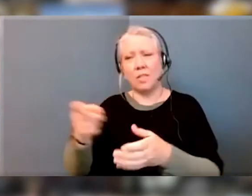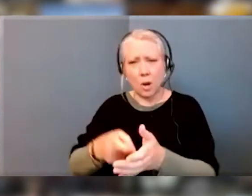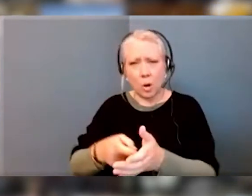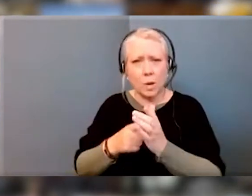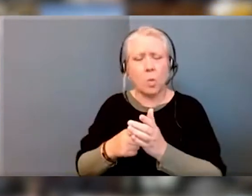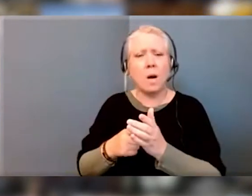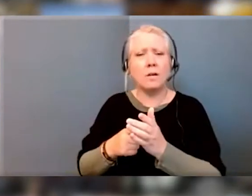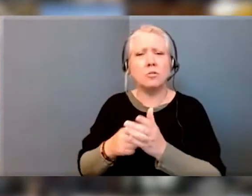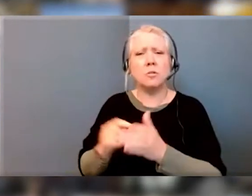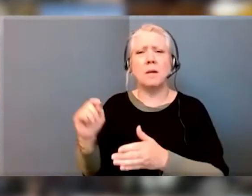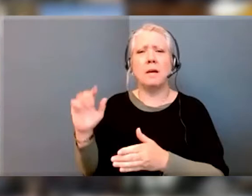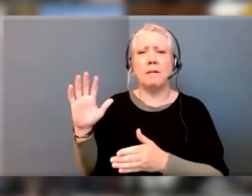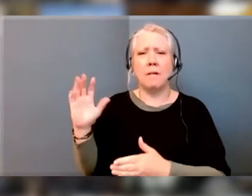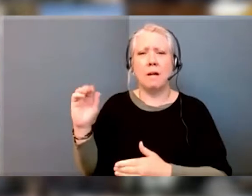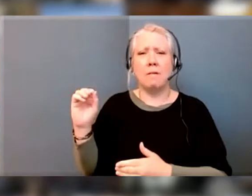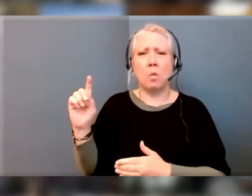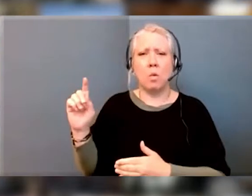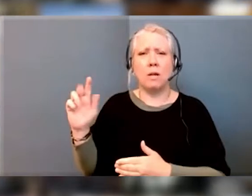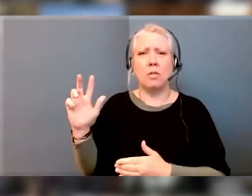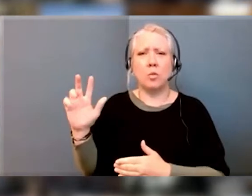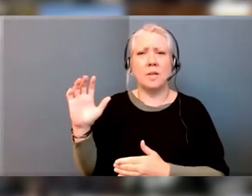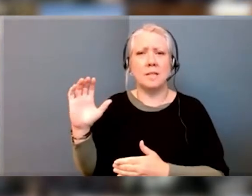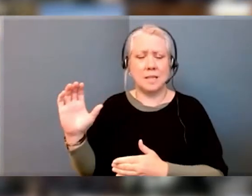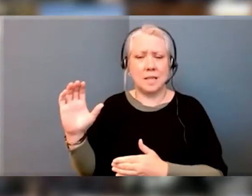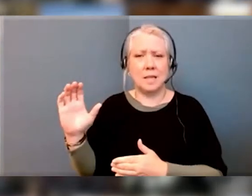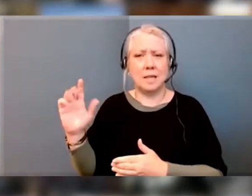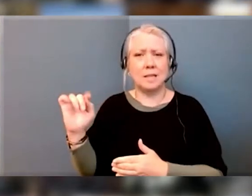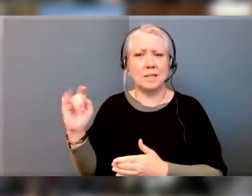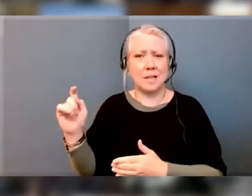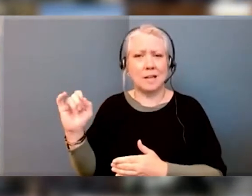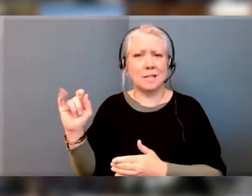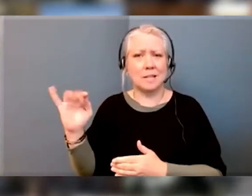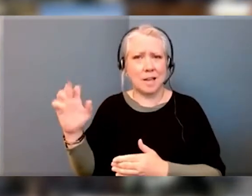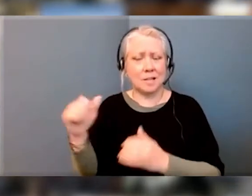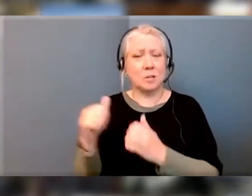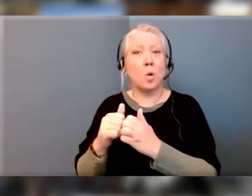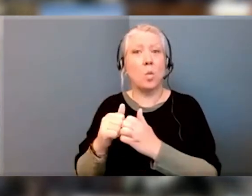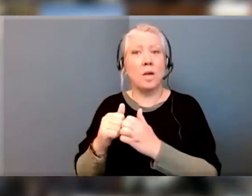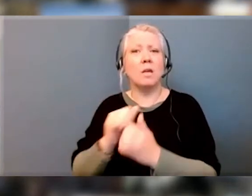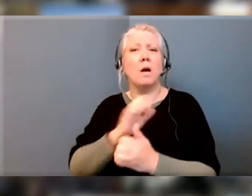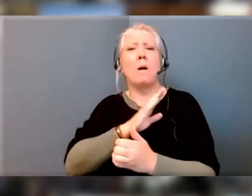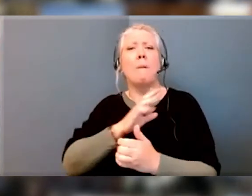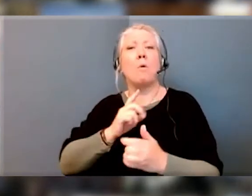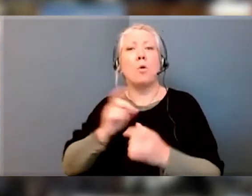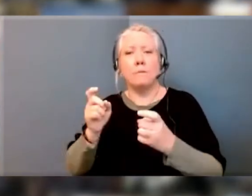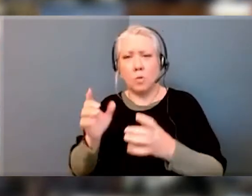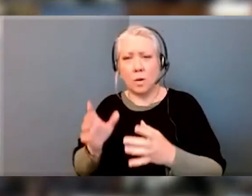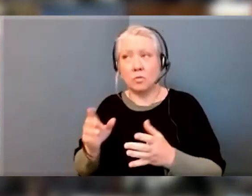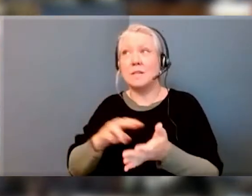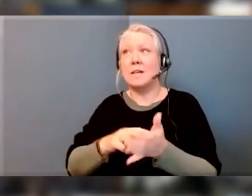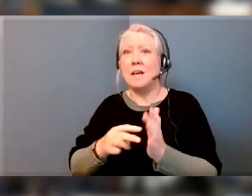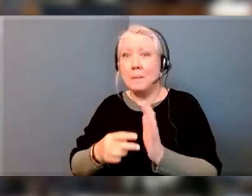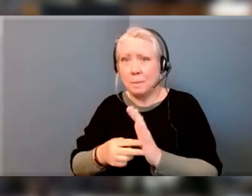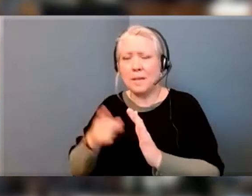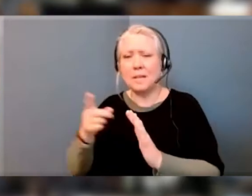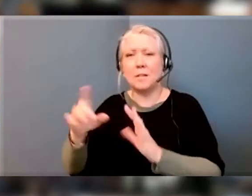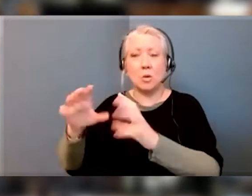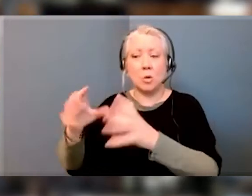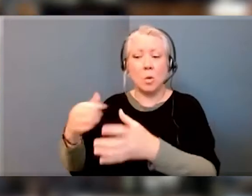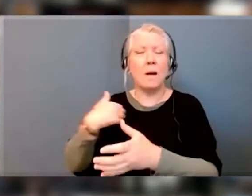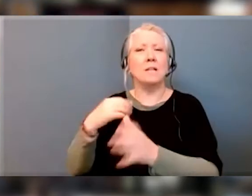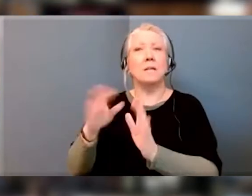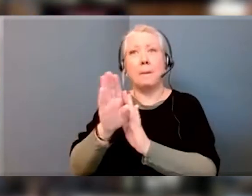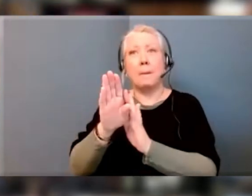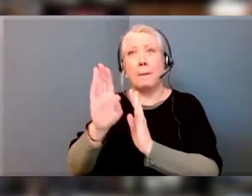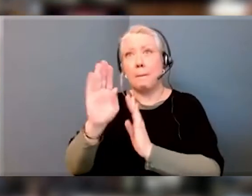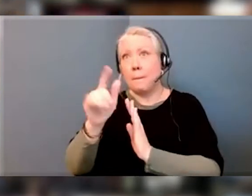nonprofit, tax status with the board of directors, and that means they have written bylaws and they have a federal tax